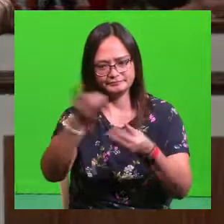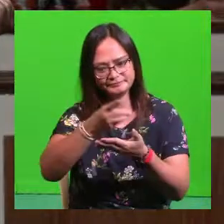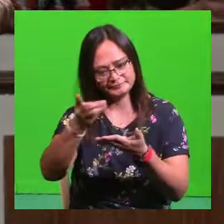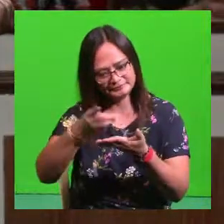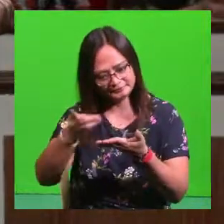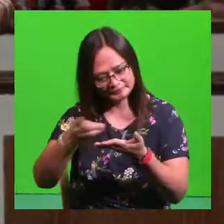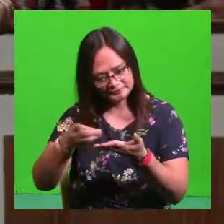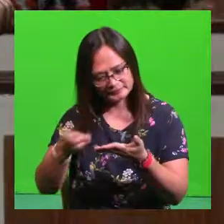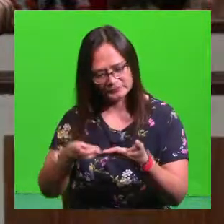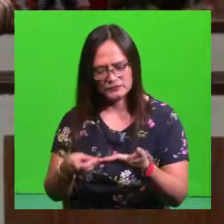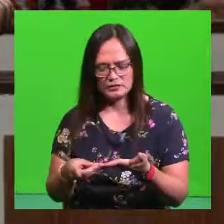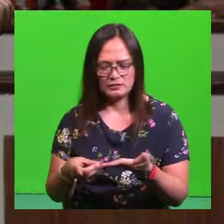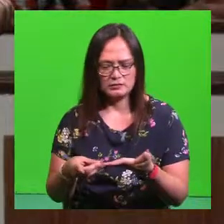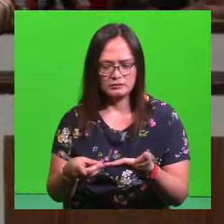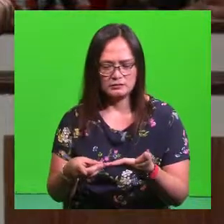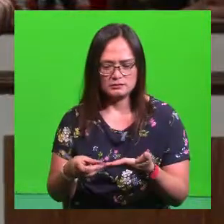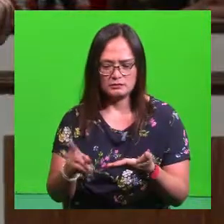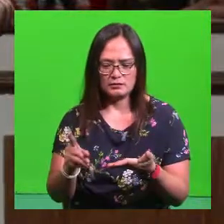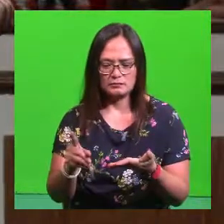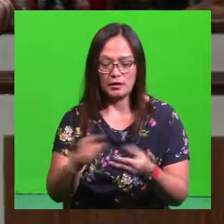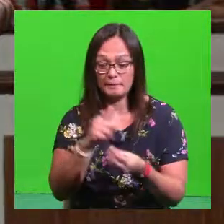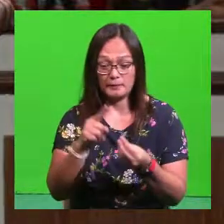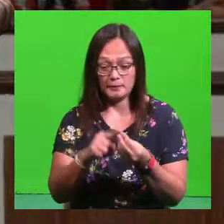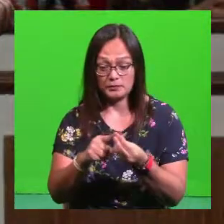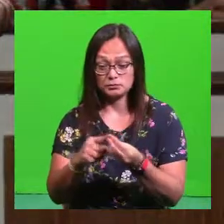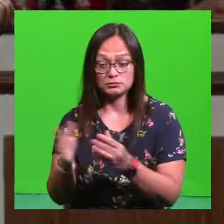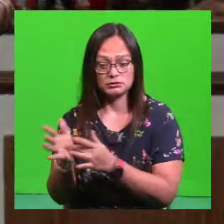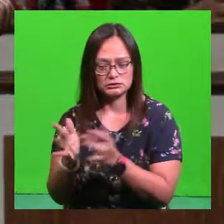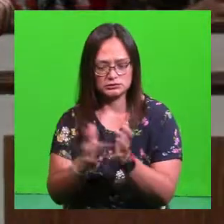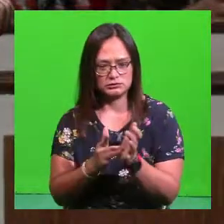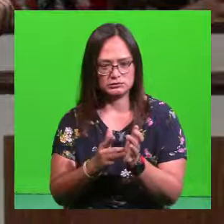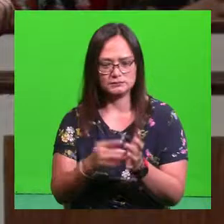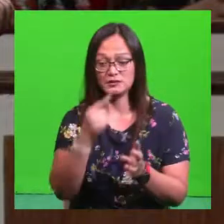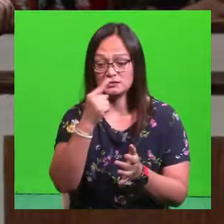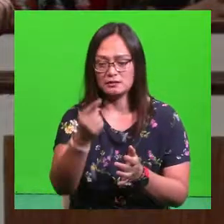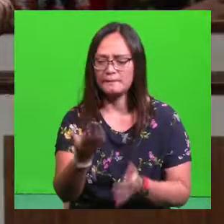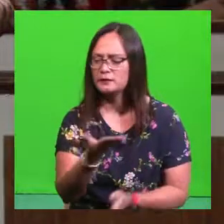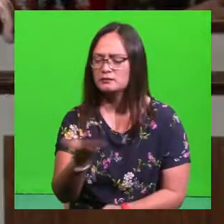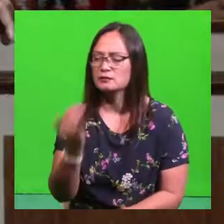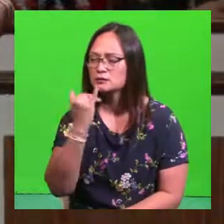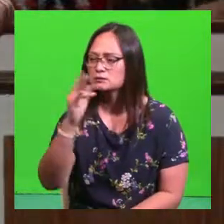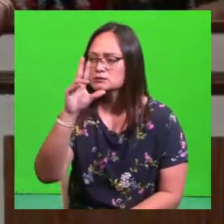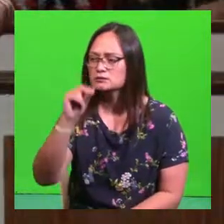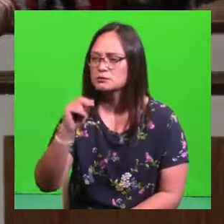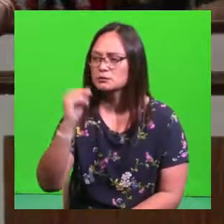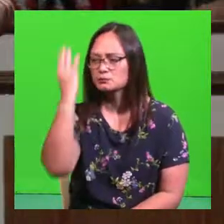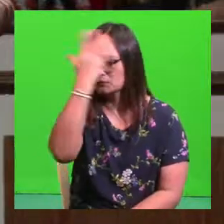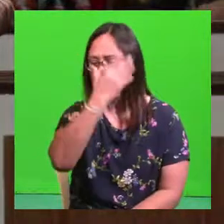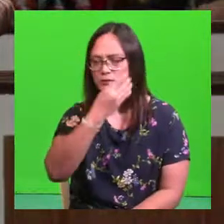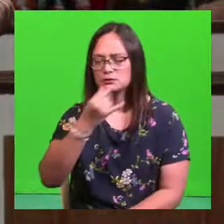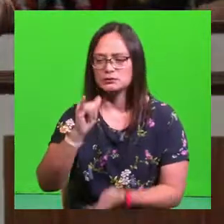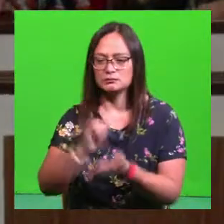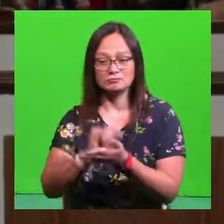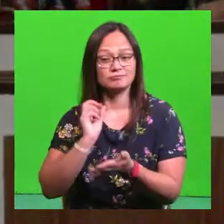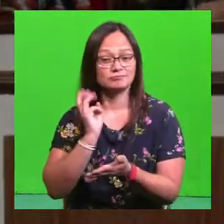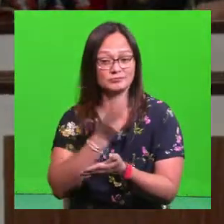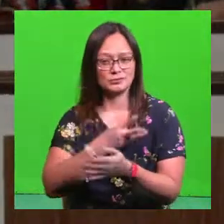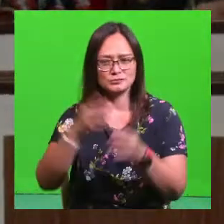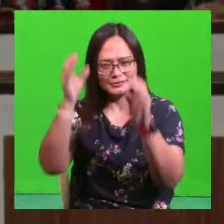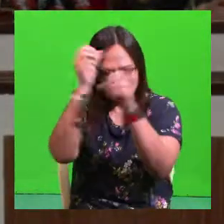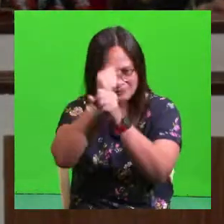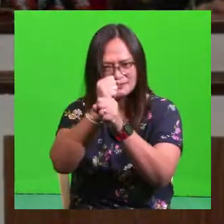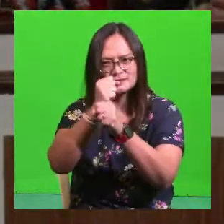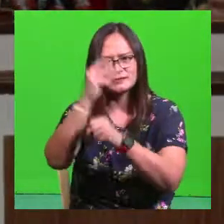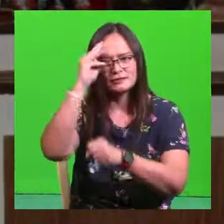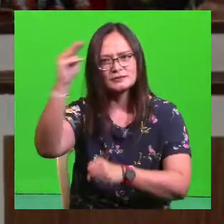no beauty that we should desire of him. At totoong nangyari, ang kanyang